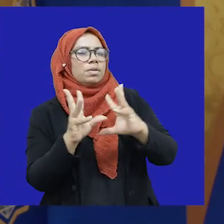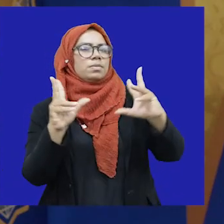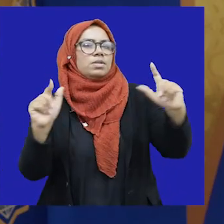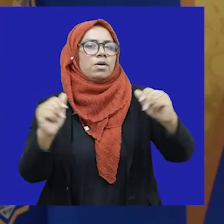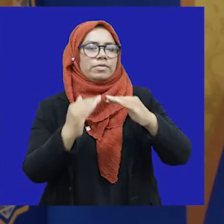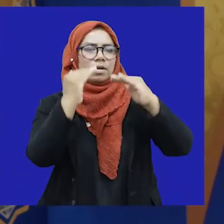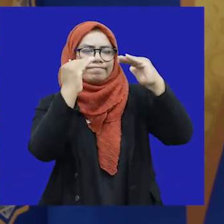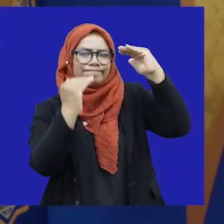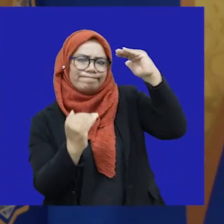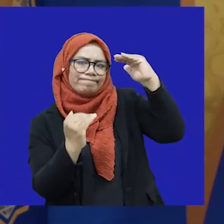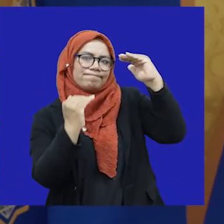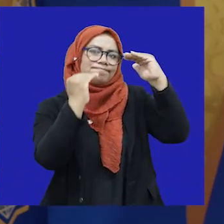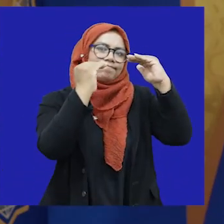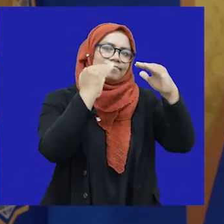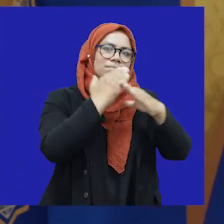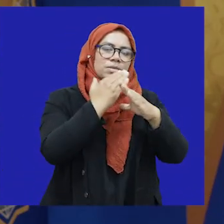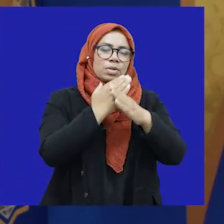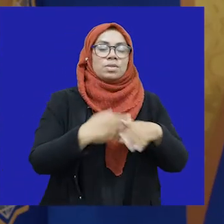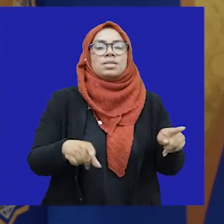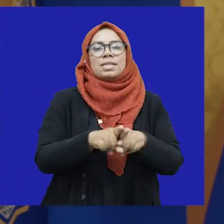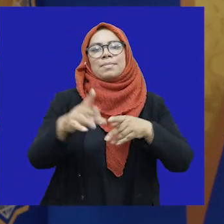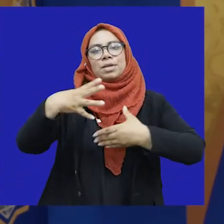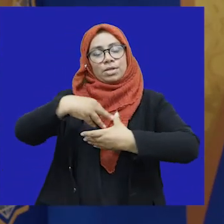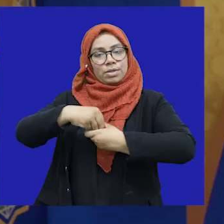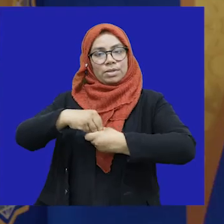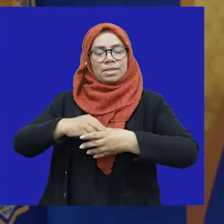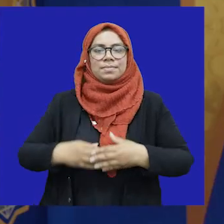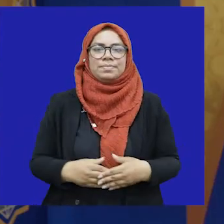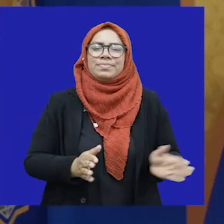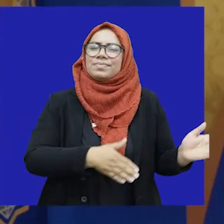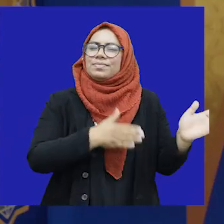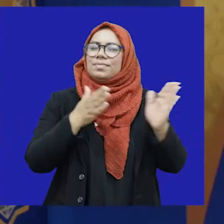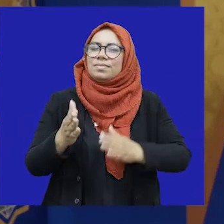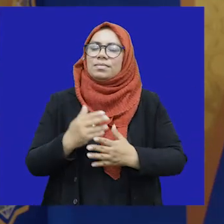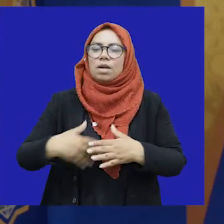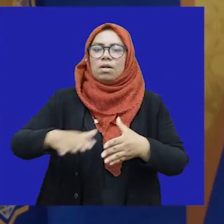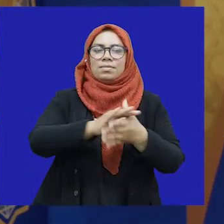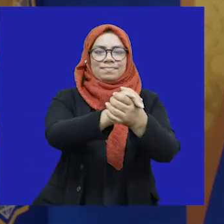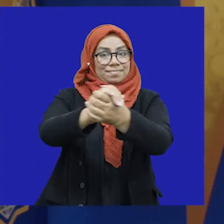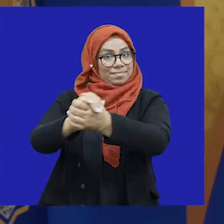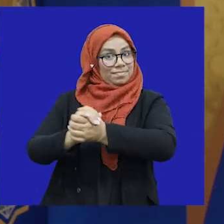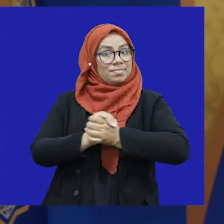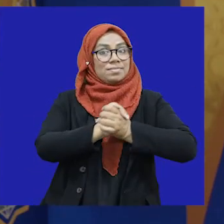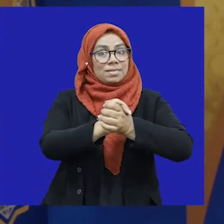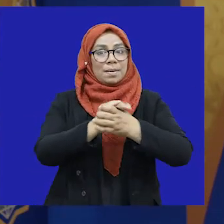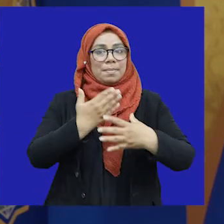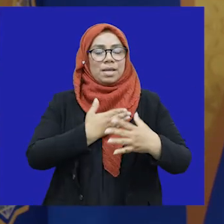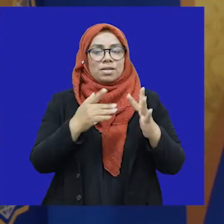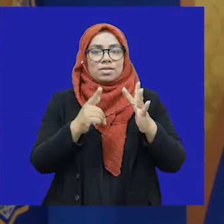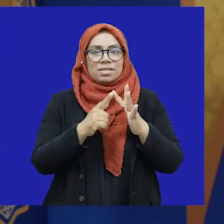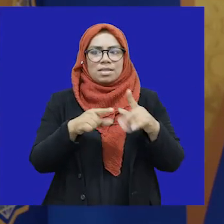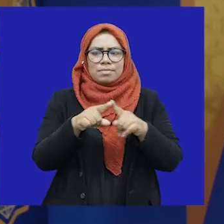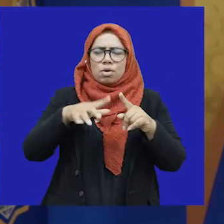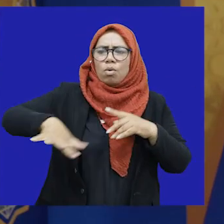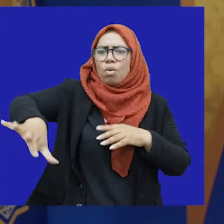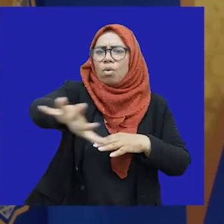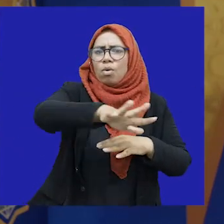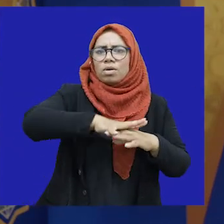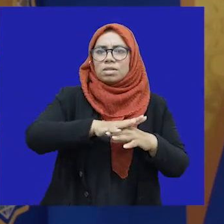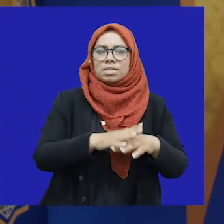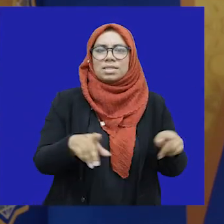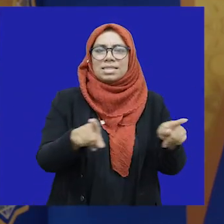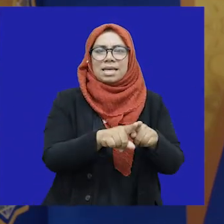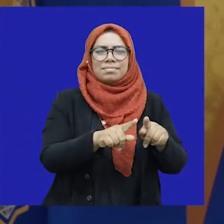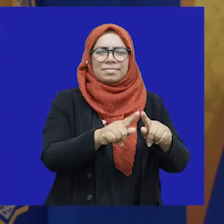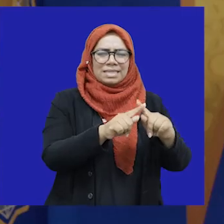One, debts incurred for reconciliation. If someone takes a debt to reconcile between